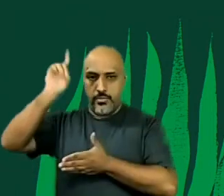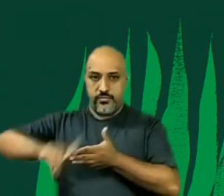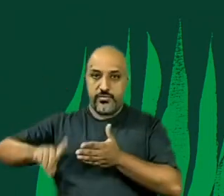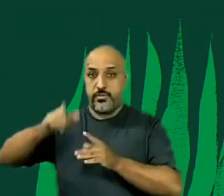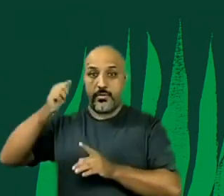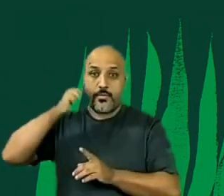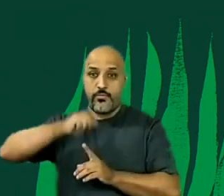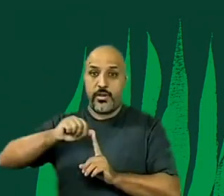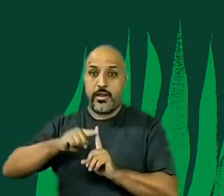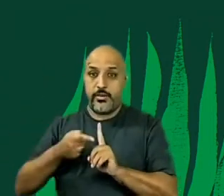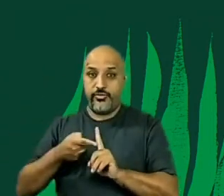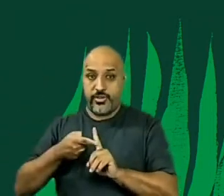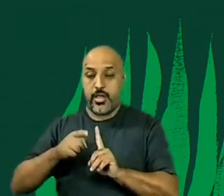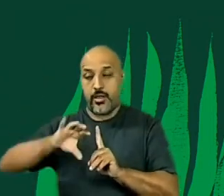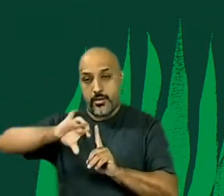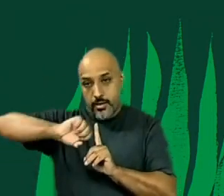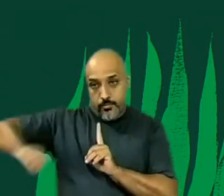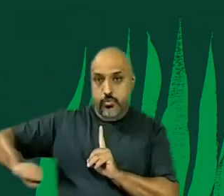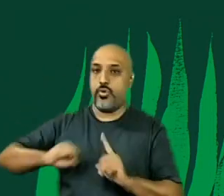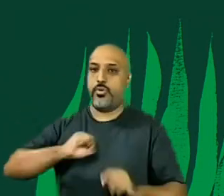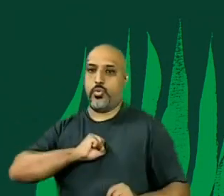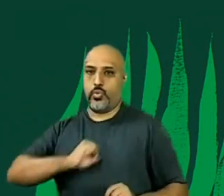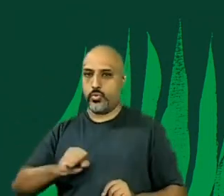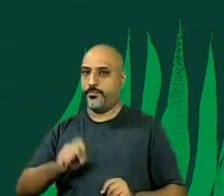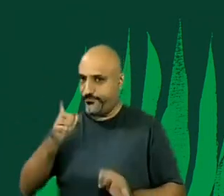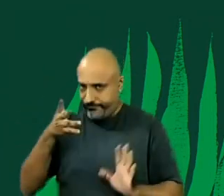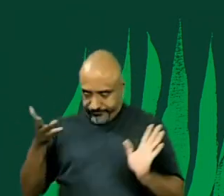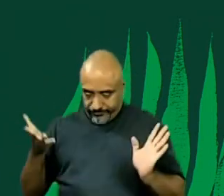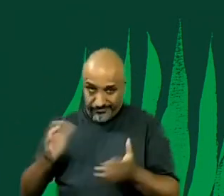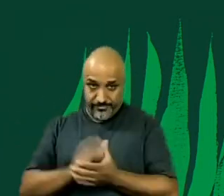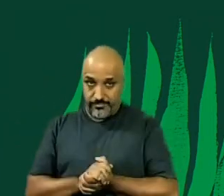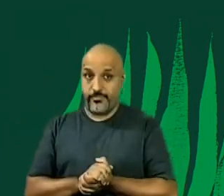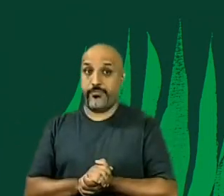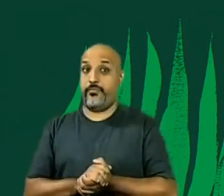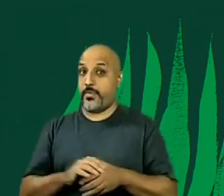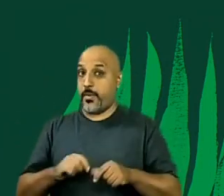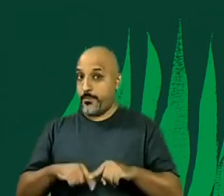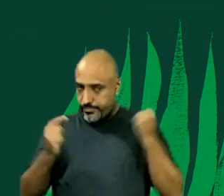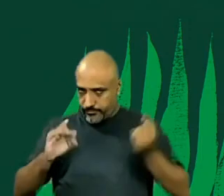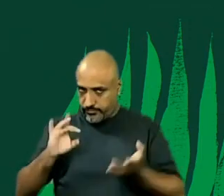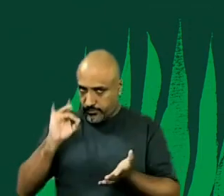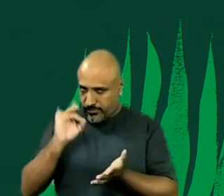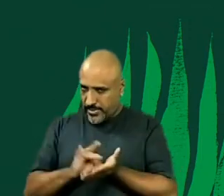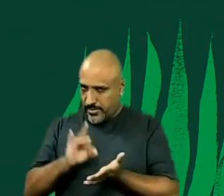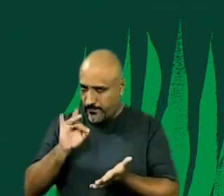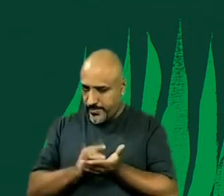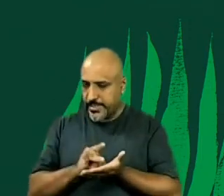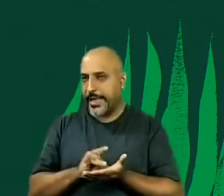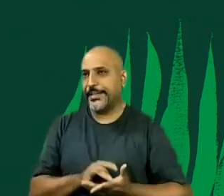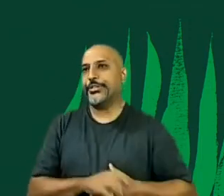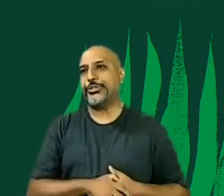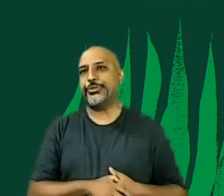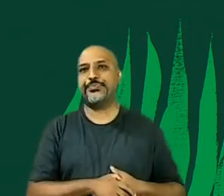your question, but actually, one of the important areas